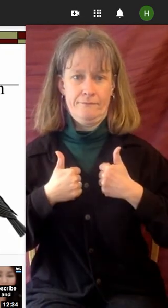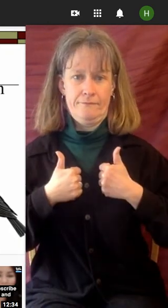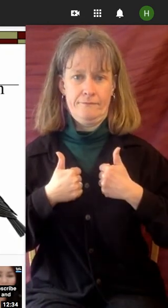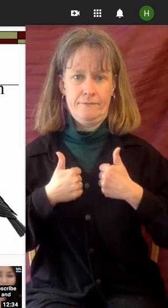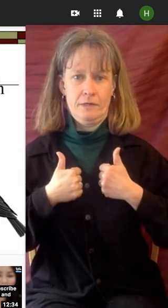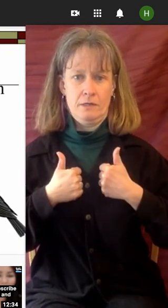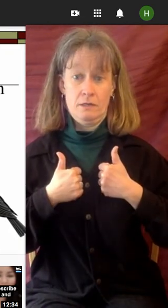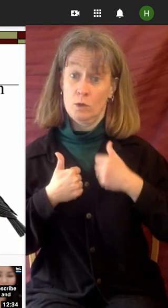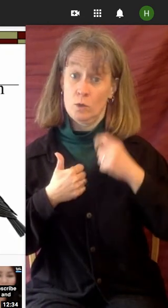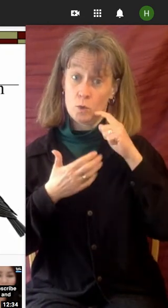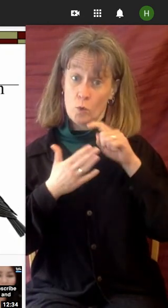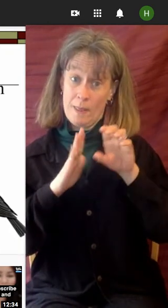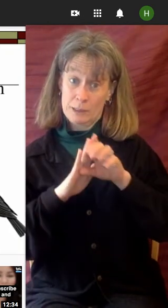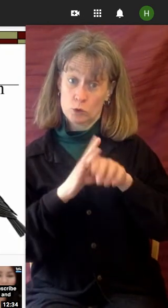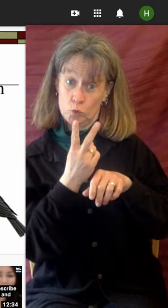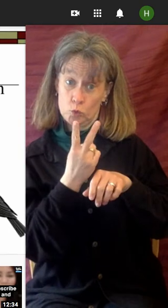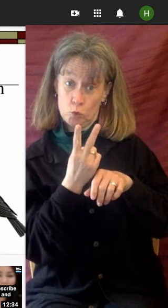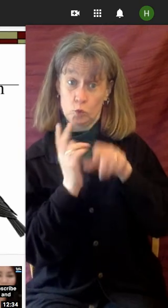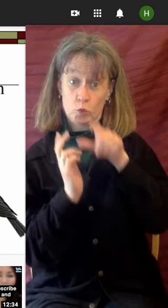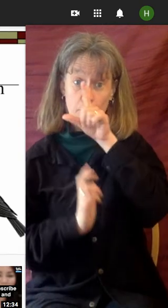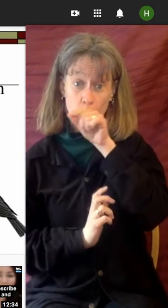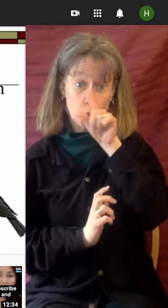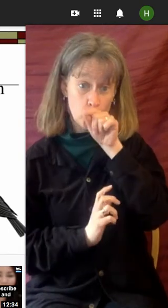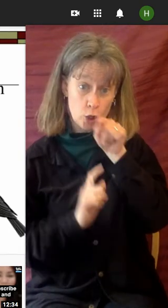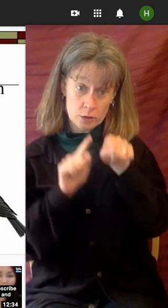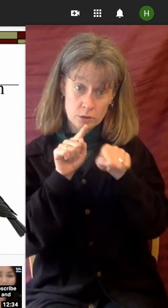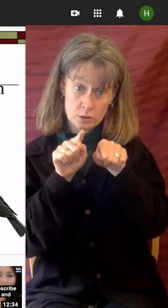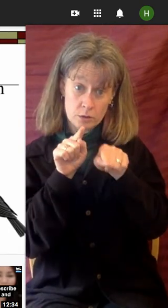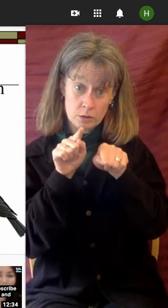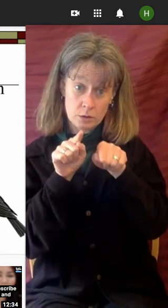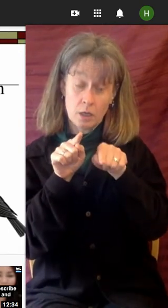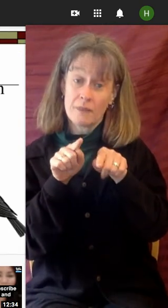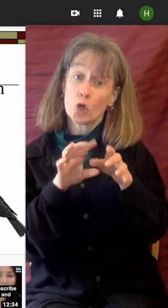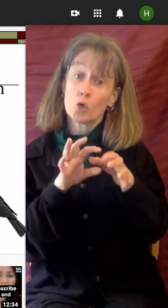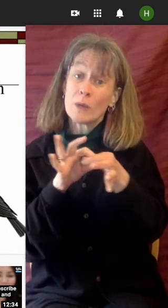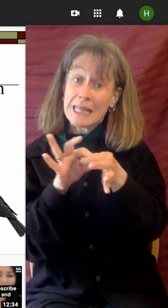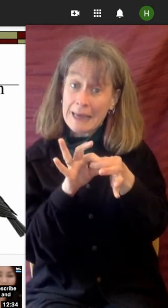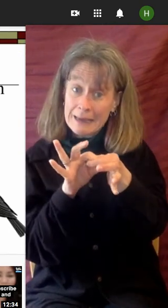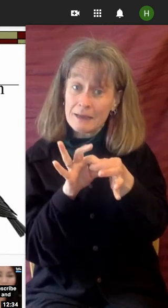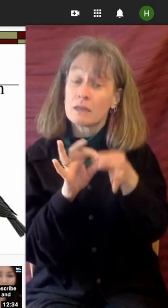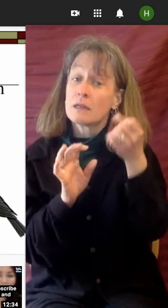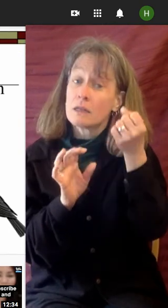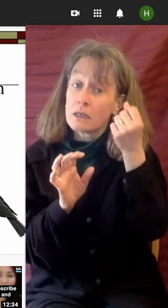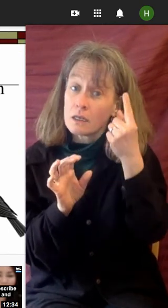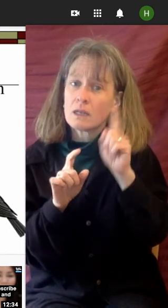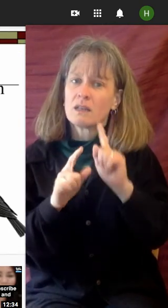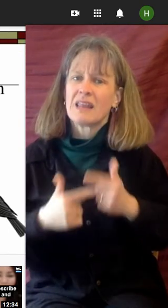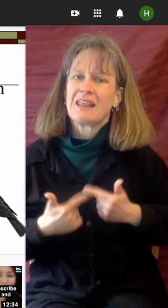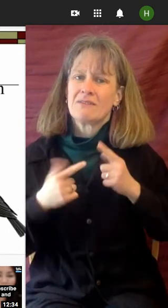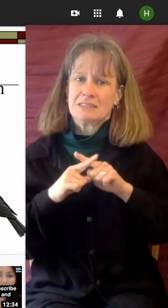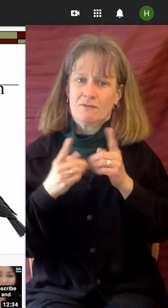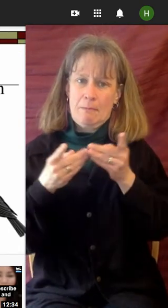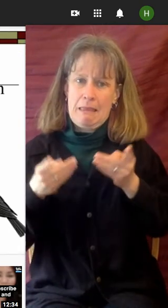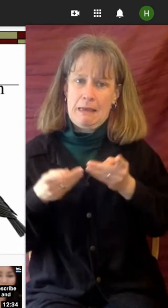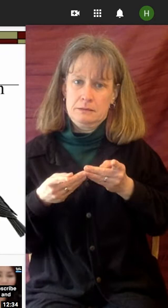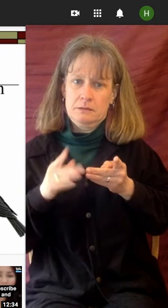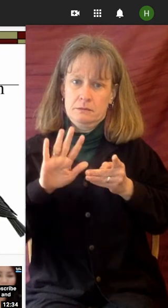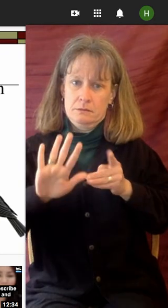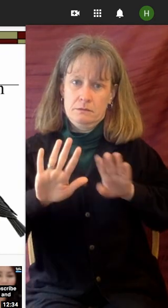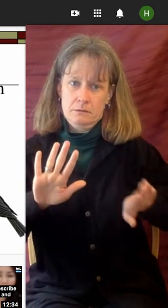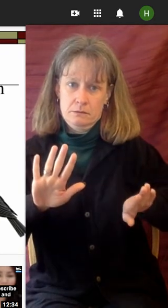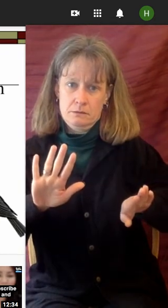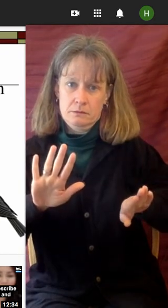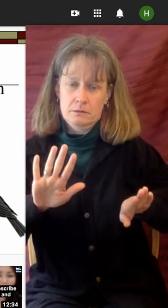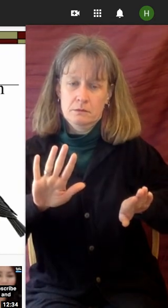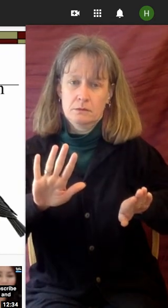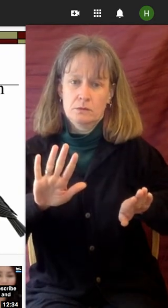two birds that are related, but they live in different environments, so they have different